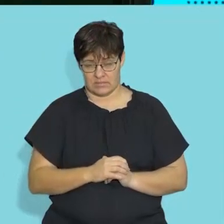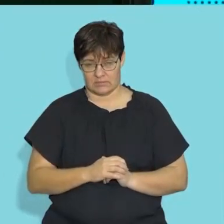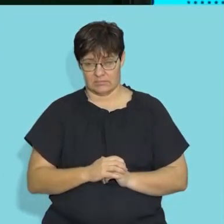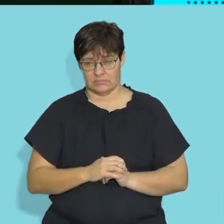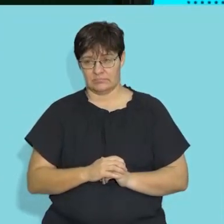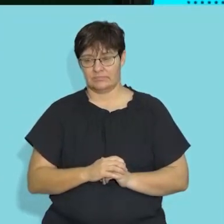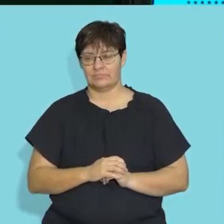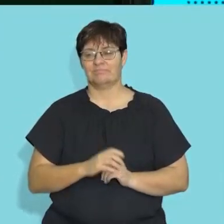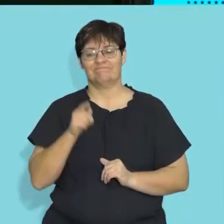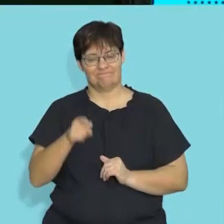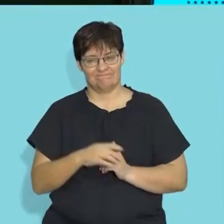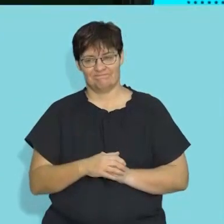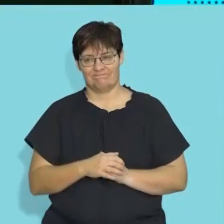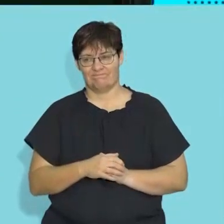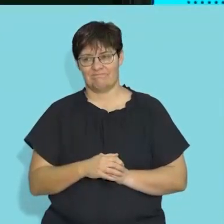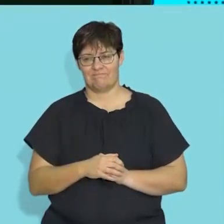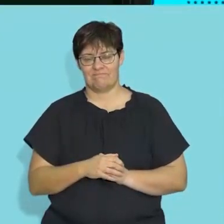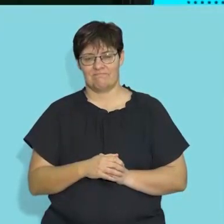this brings us